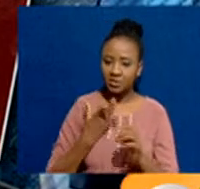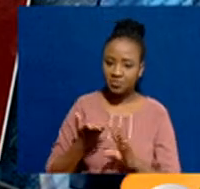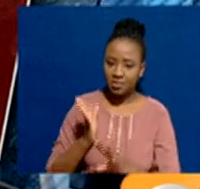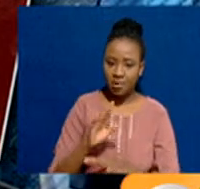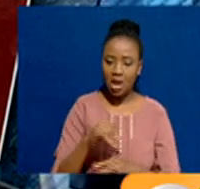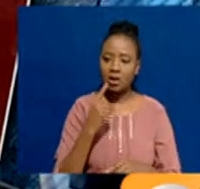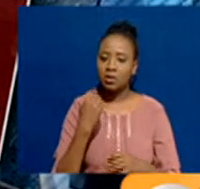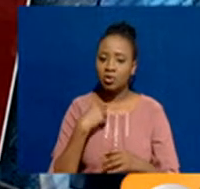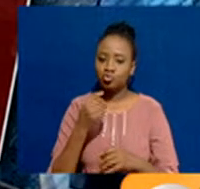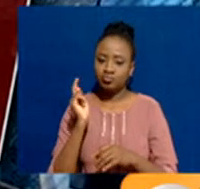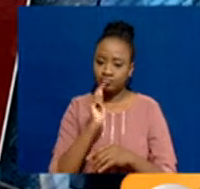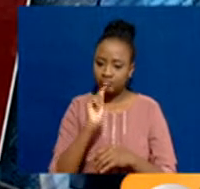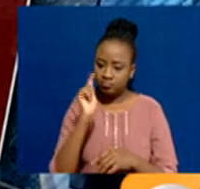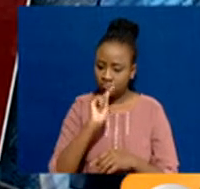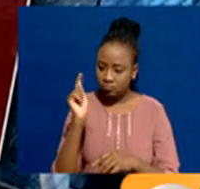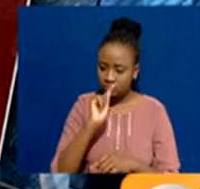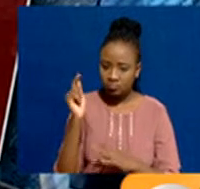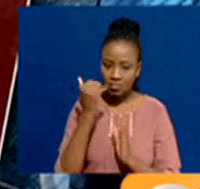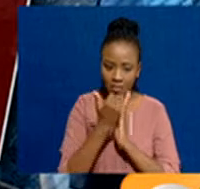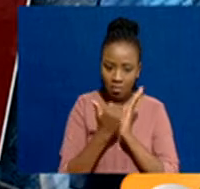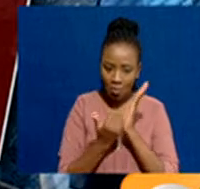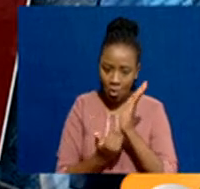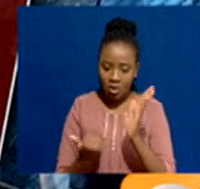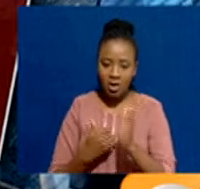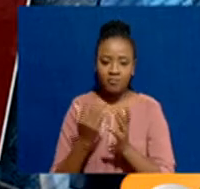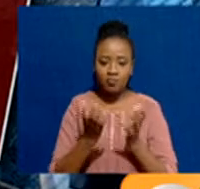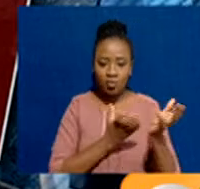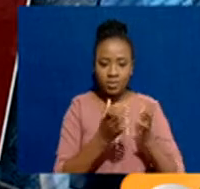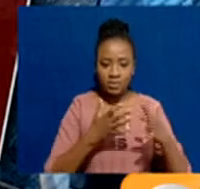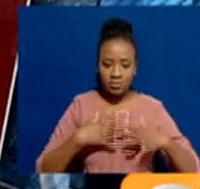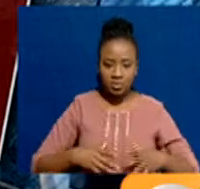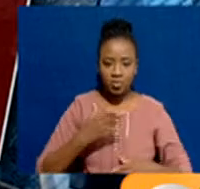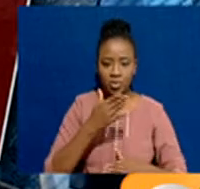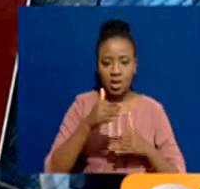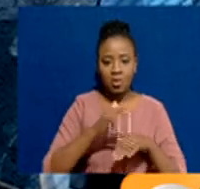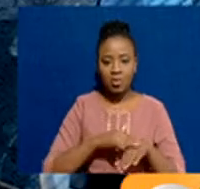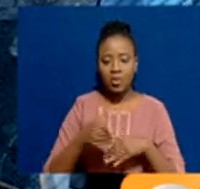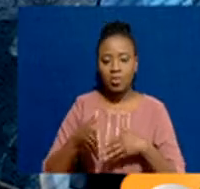safety education and awareness programs for traders.